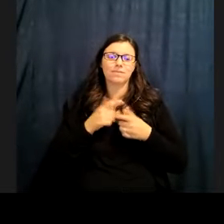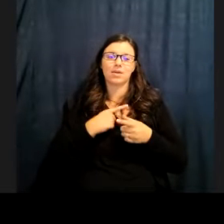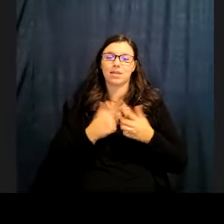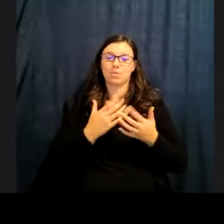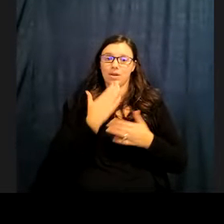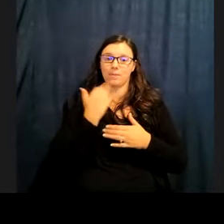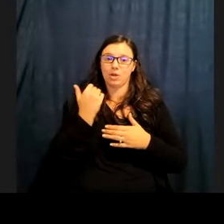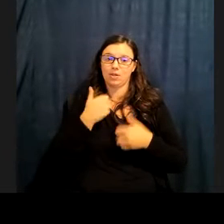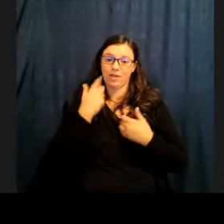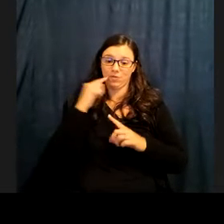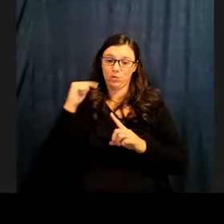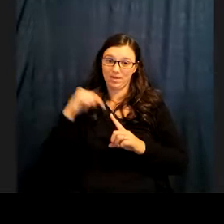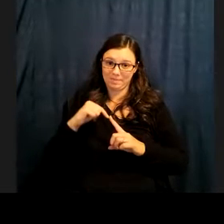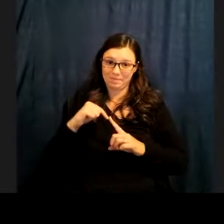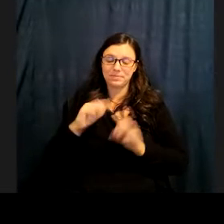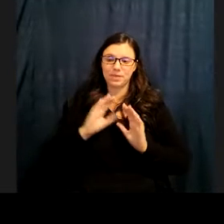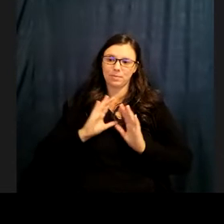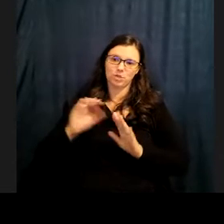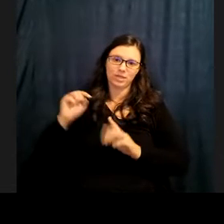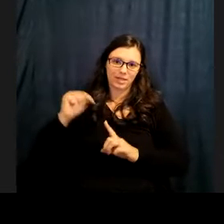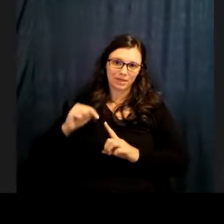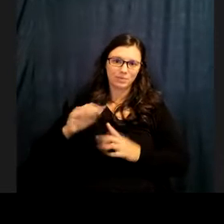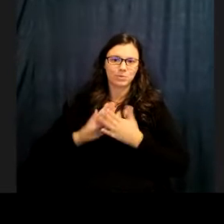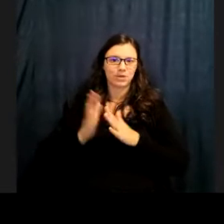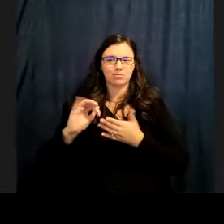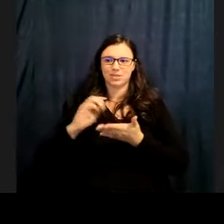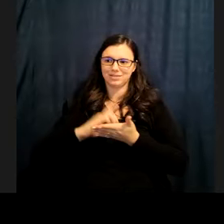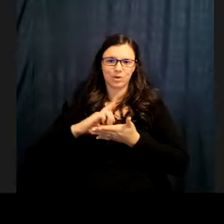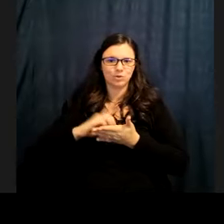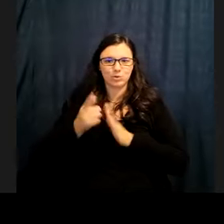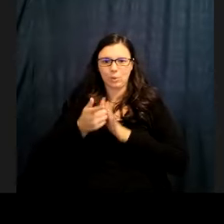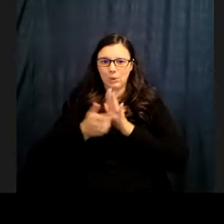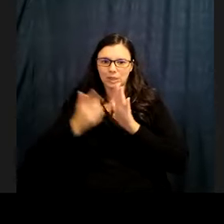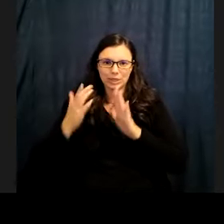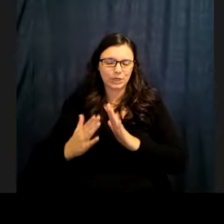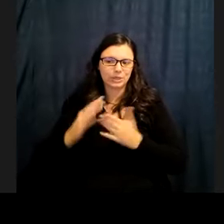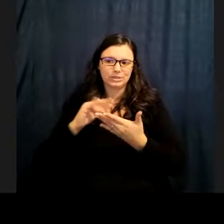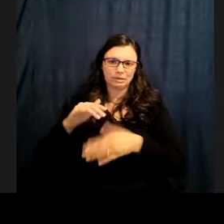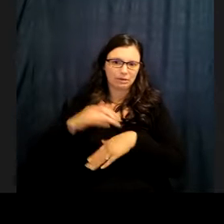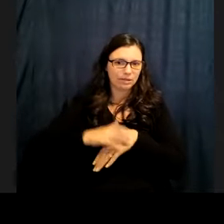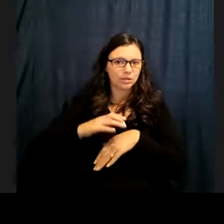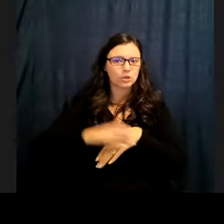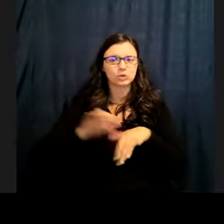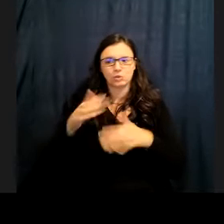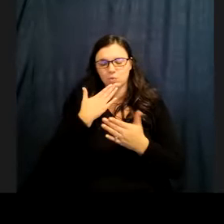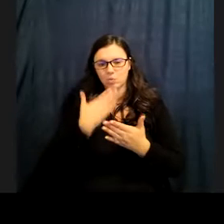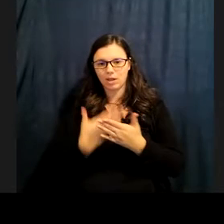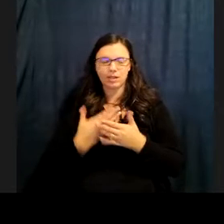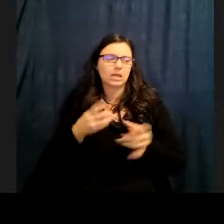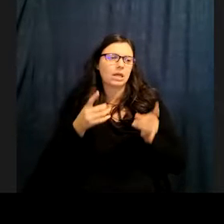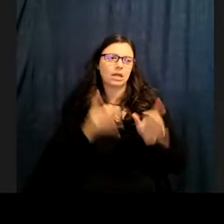life for him. And they were pushing him to be like a doctor or a lawyer, you know, study English, do well. He hated